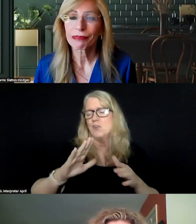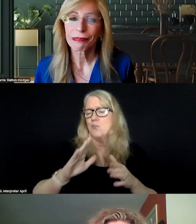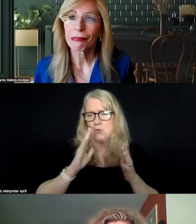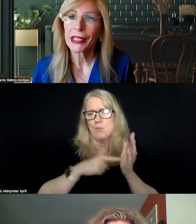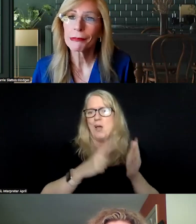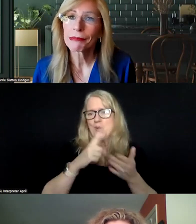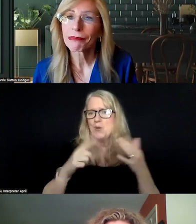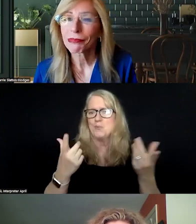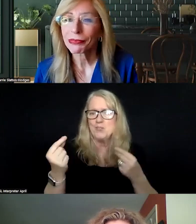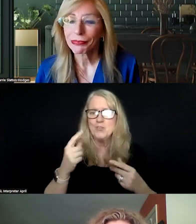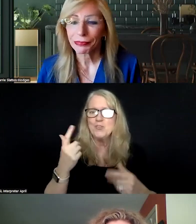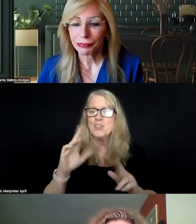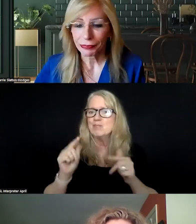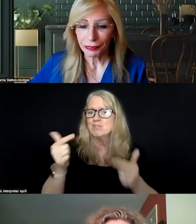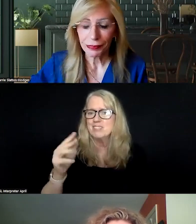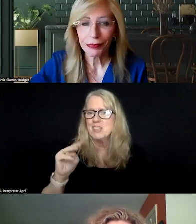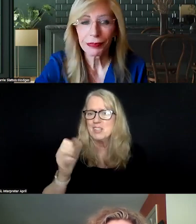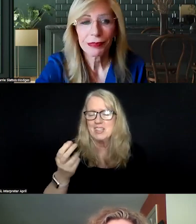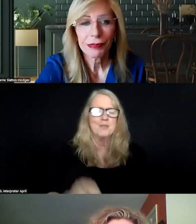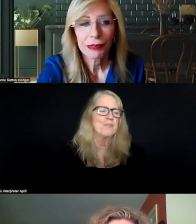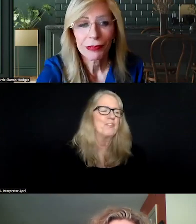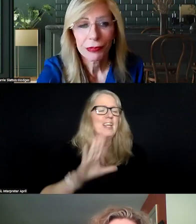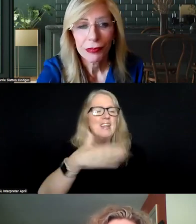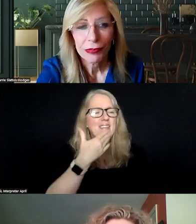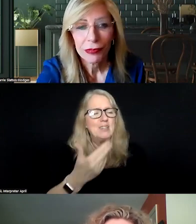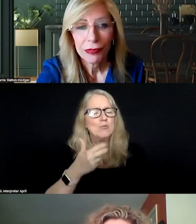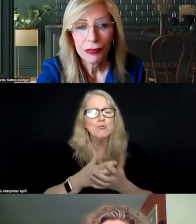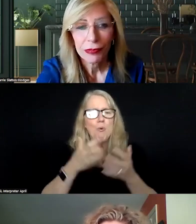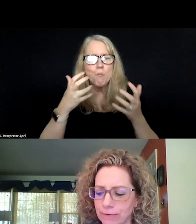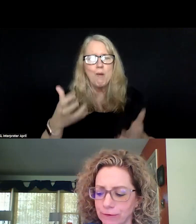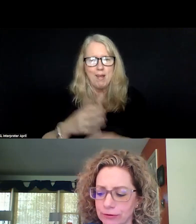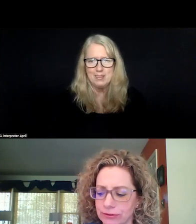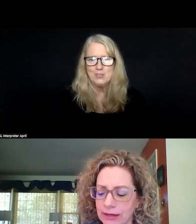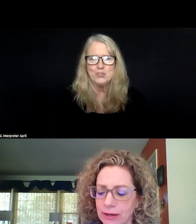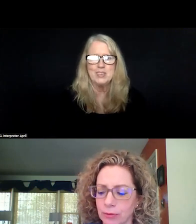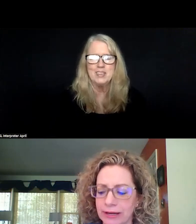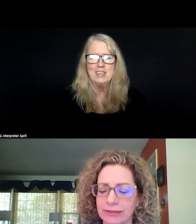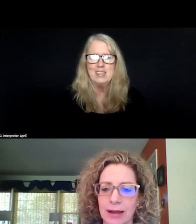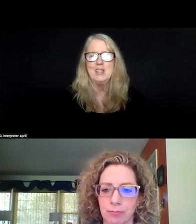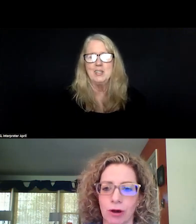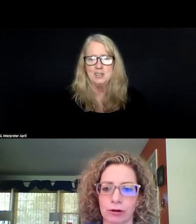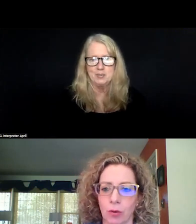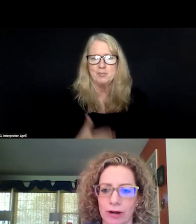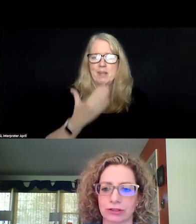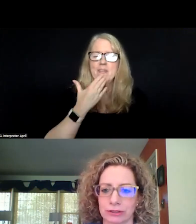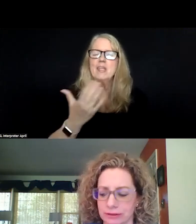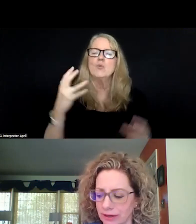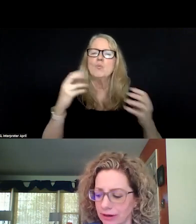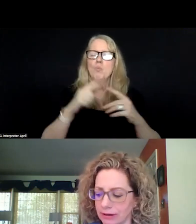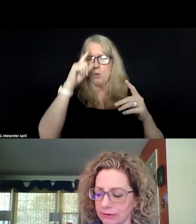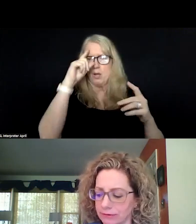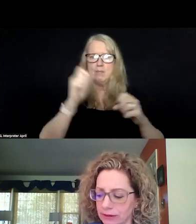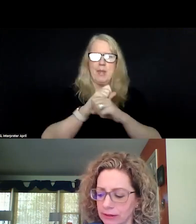doing. Megan? Harry, thank you so much. And thank you for bringing in that broader